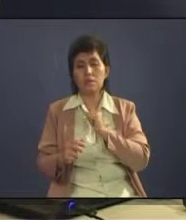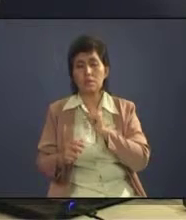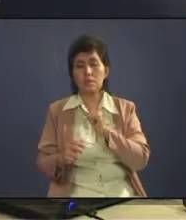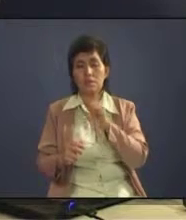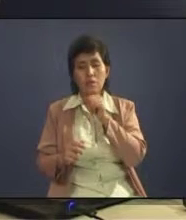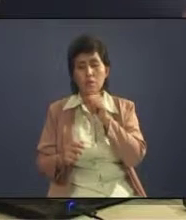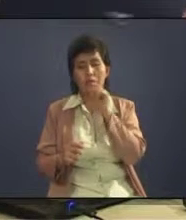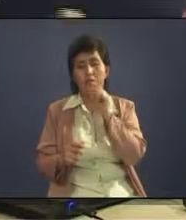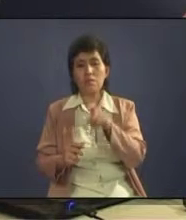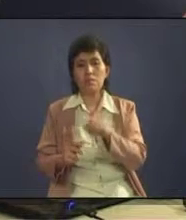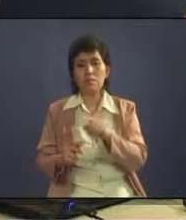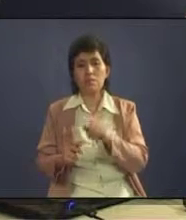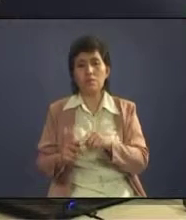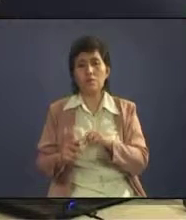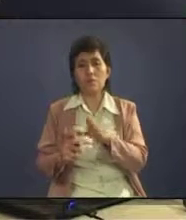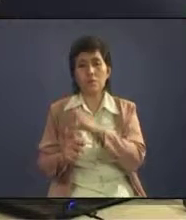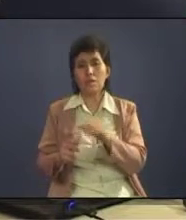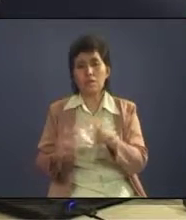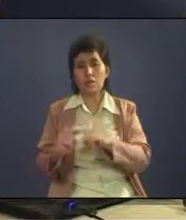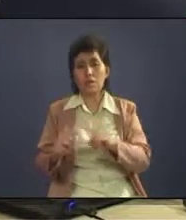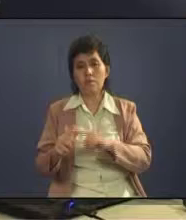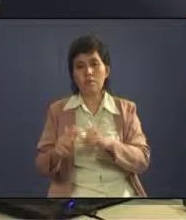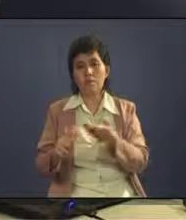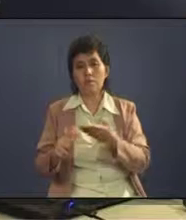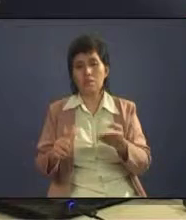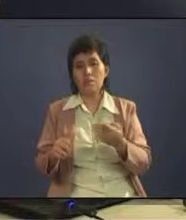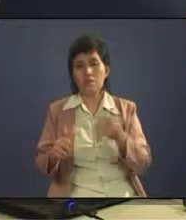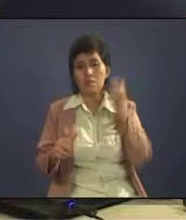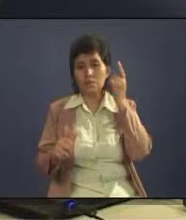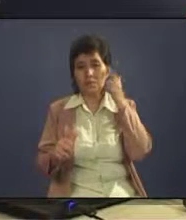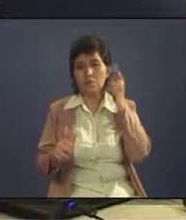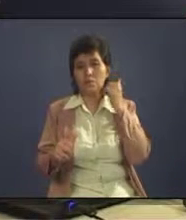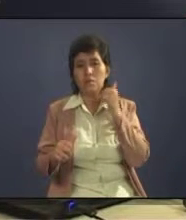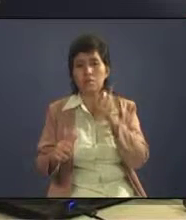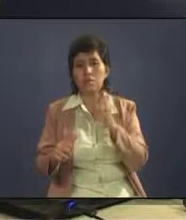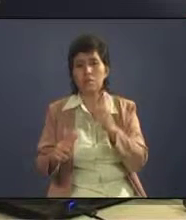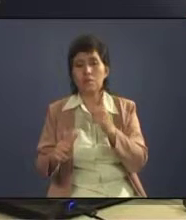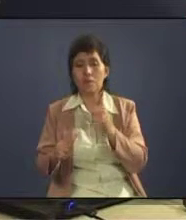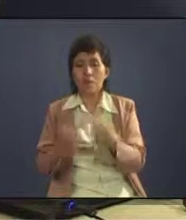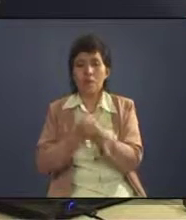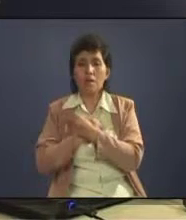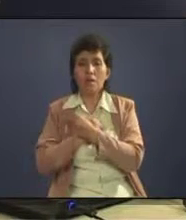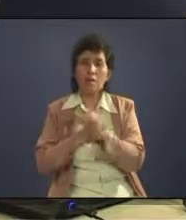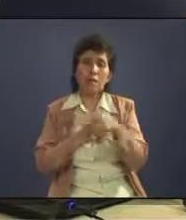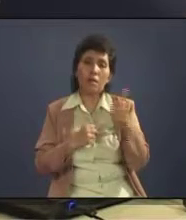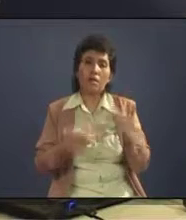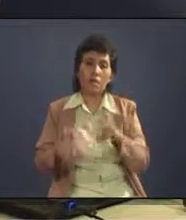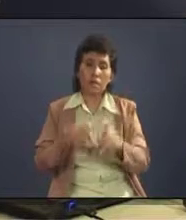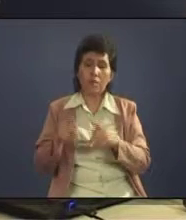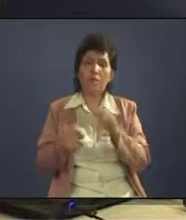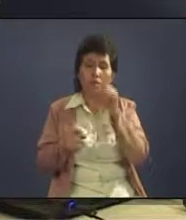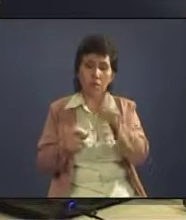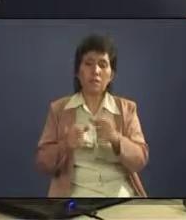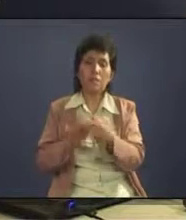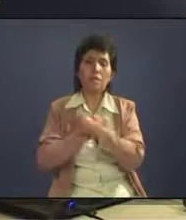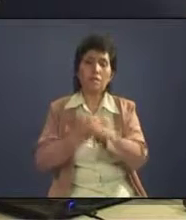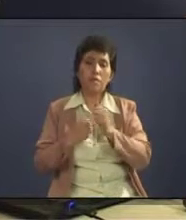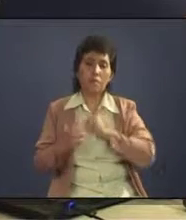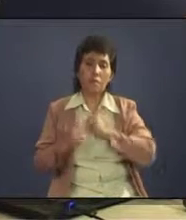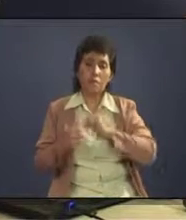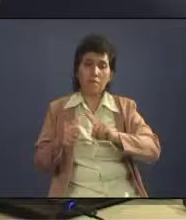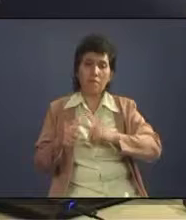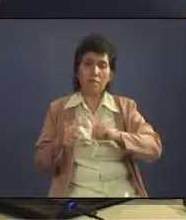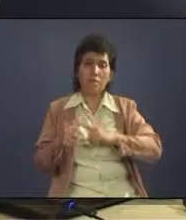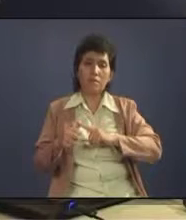blamed, okay? And the first thing you need to know is that before loving other people, you have to love yourself first, okay?